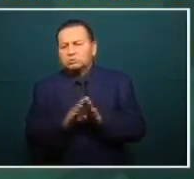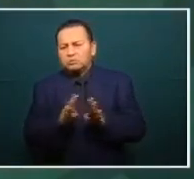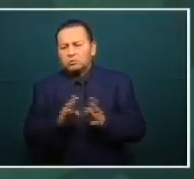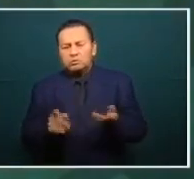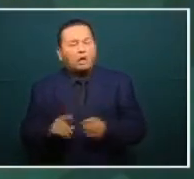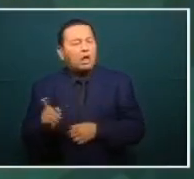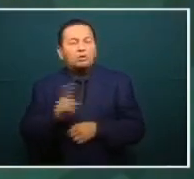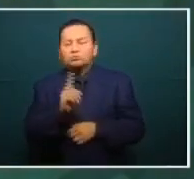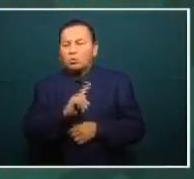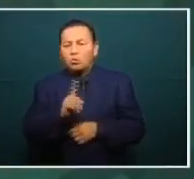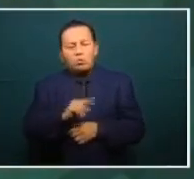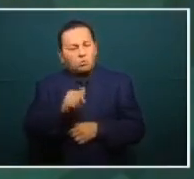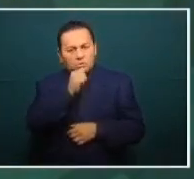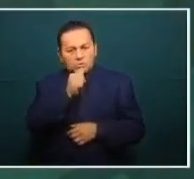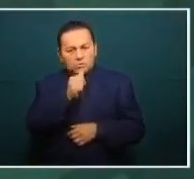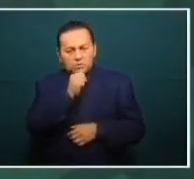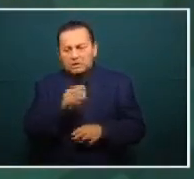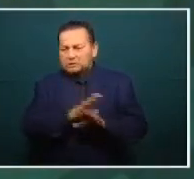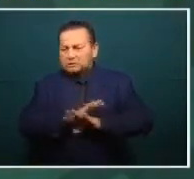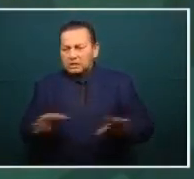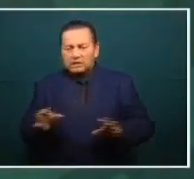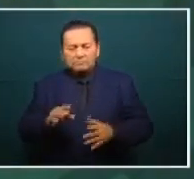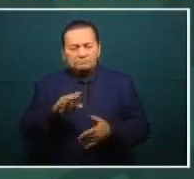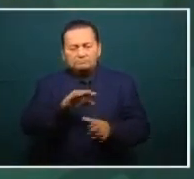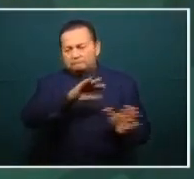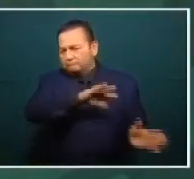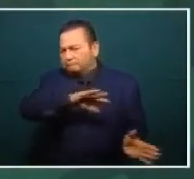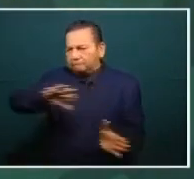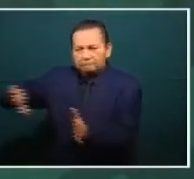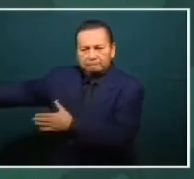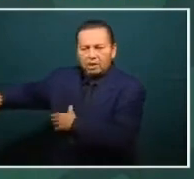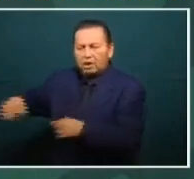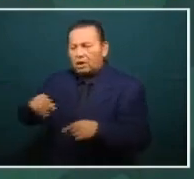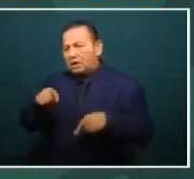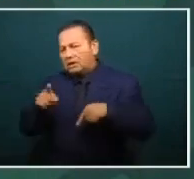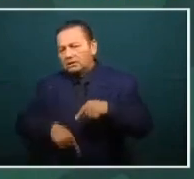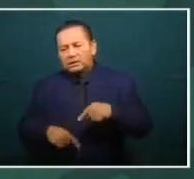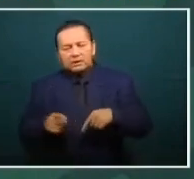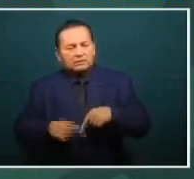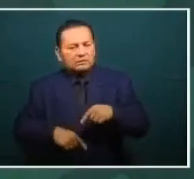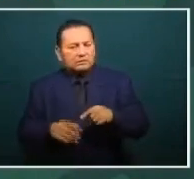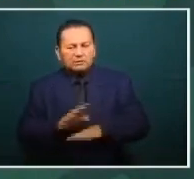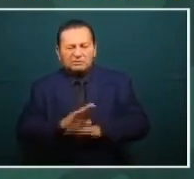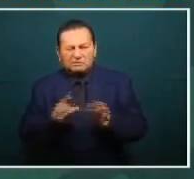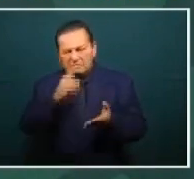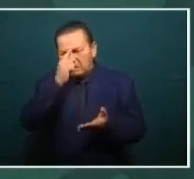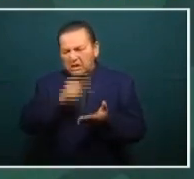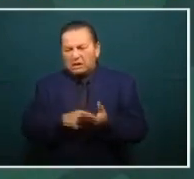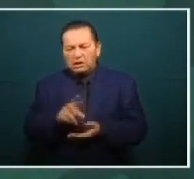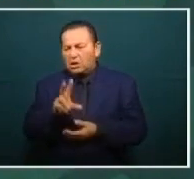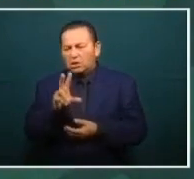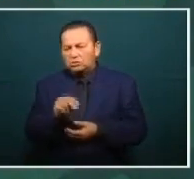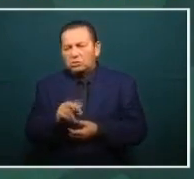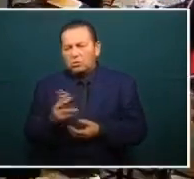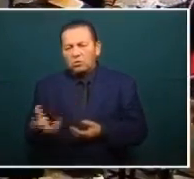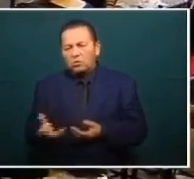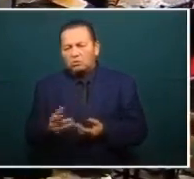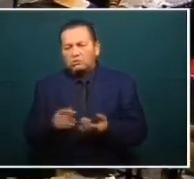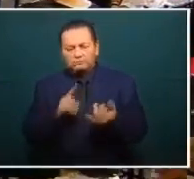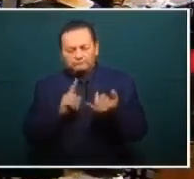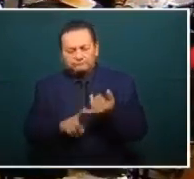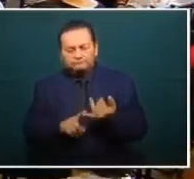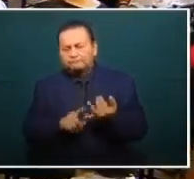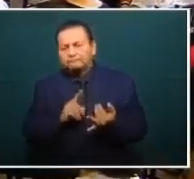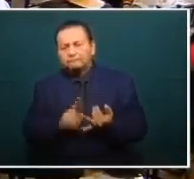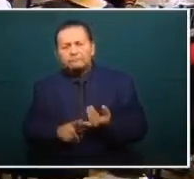She wants to know if he'll amplify regarding the plan they have, in case they did not, if they went through with